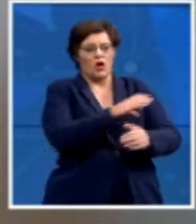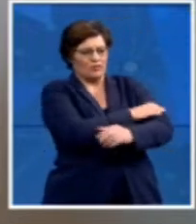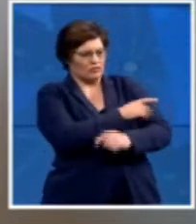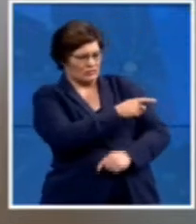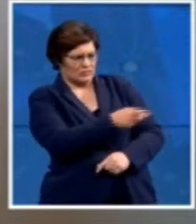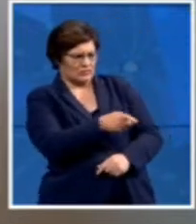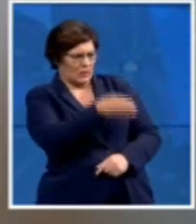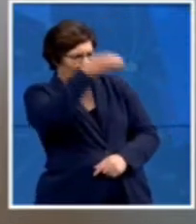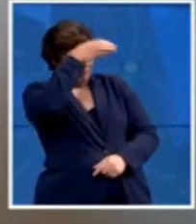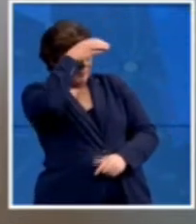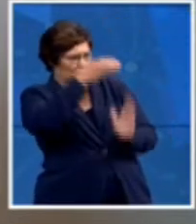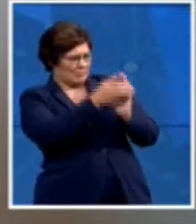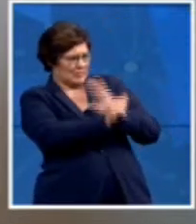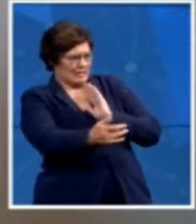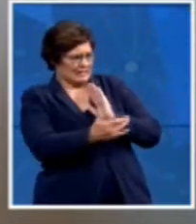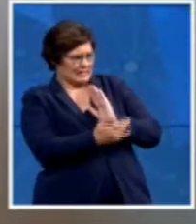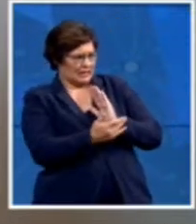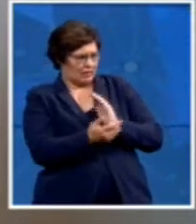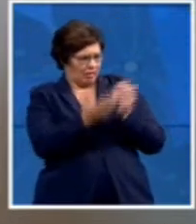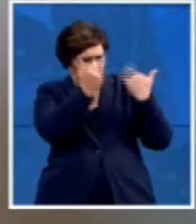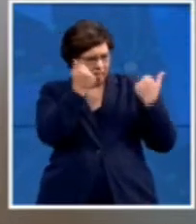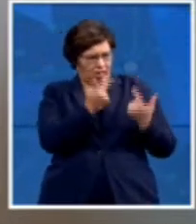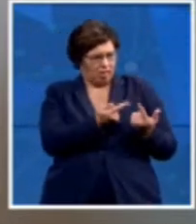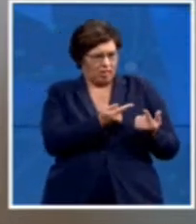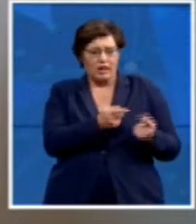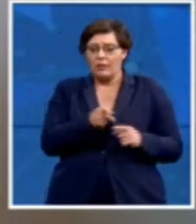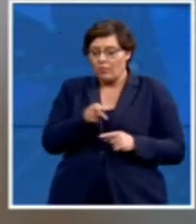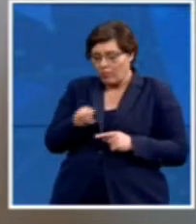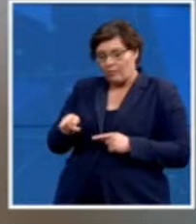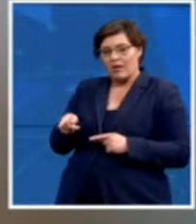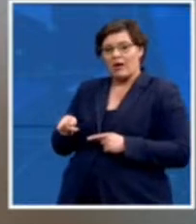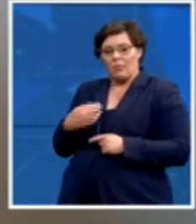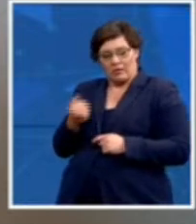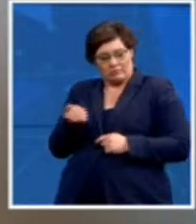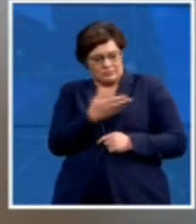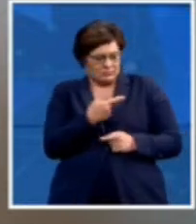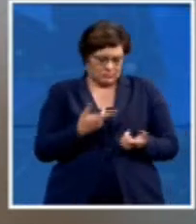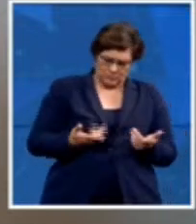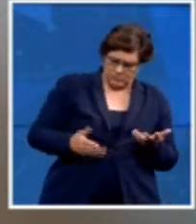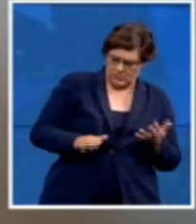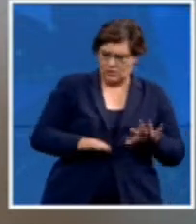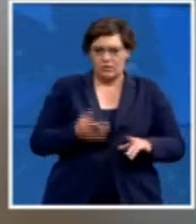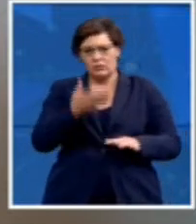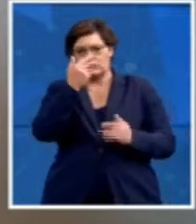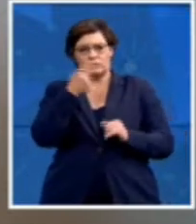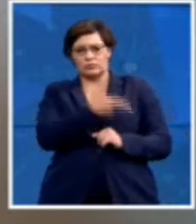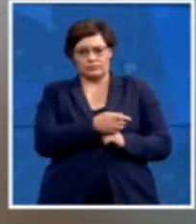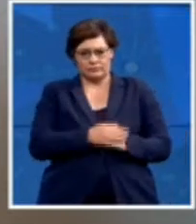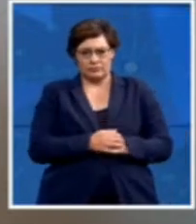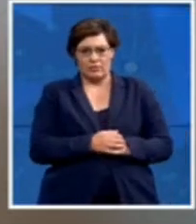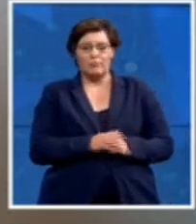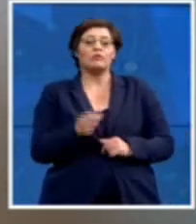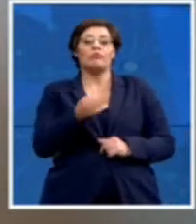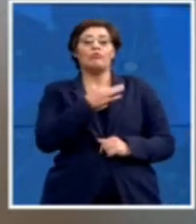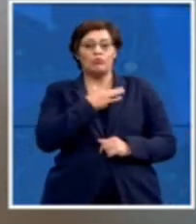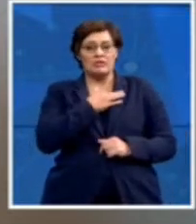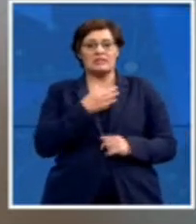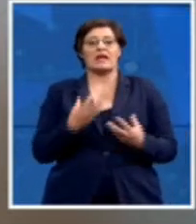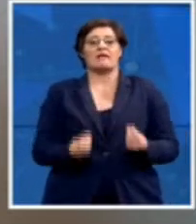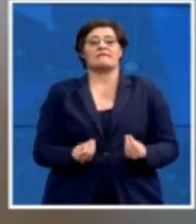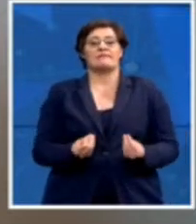disposal. But I do think that we run the risk of becoming muscle-bound